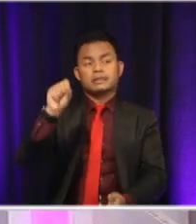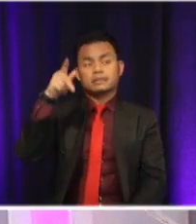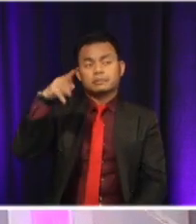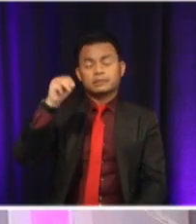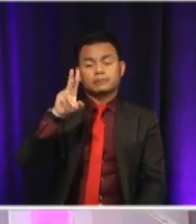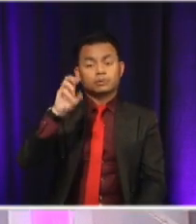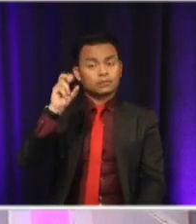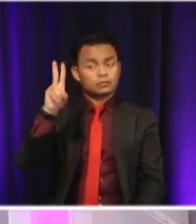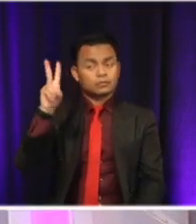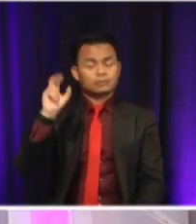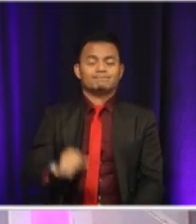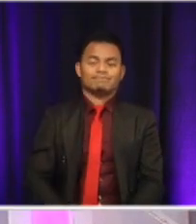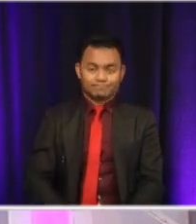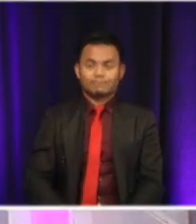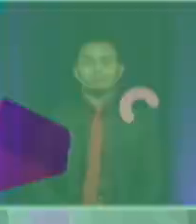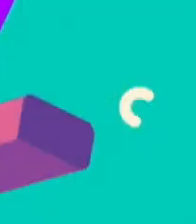Pecutan.